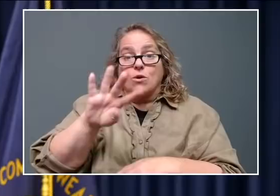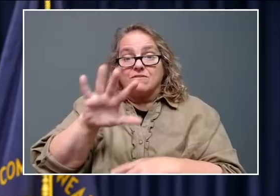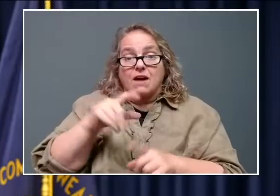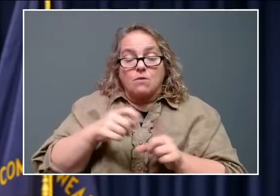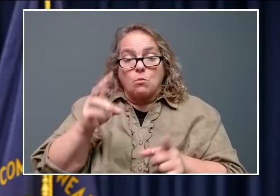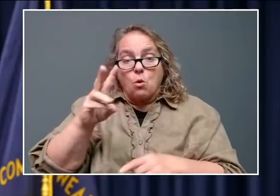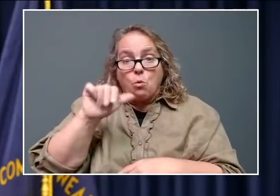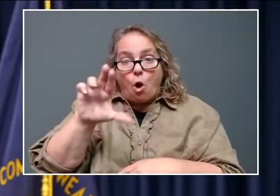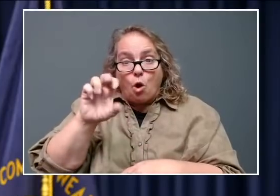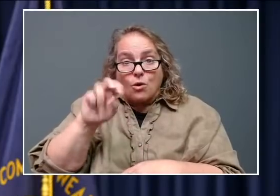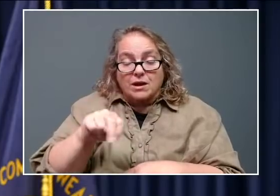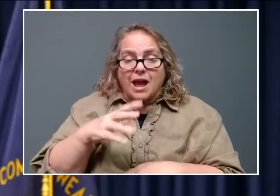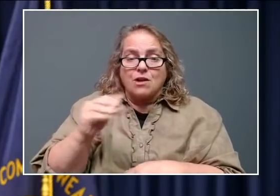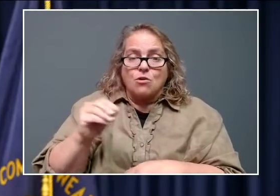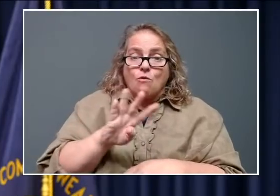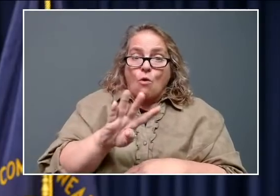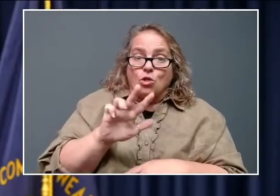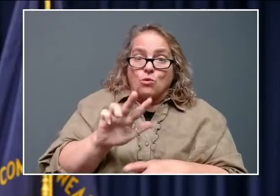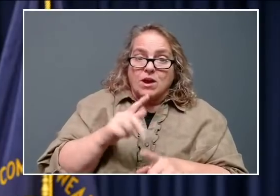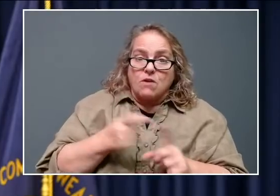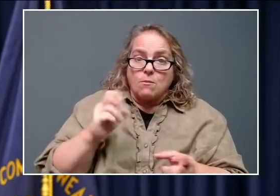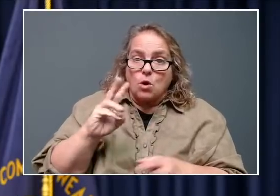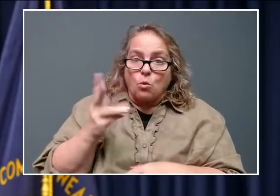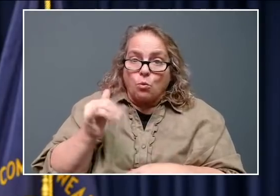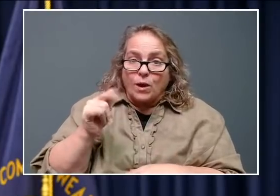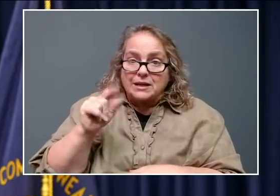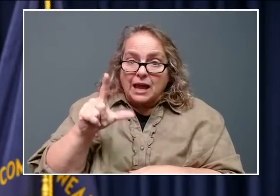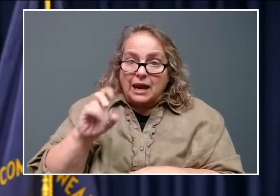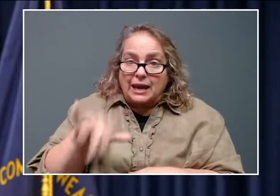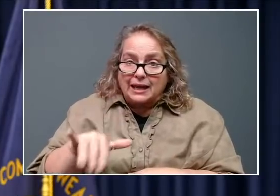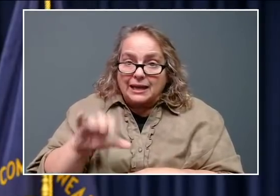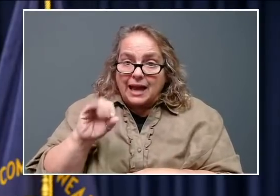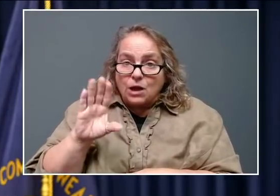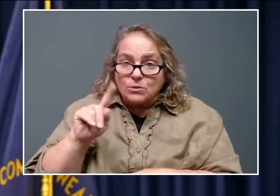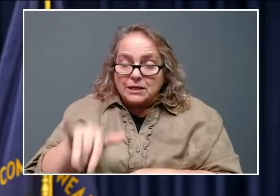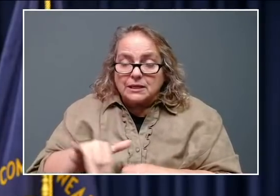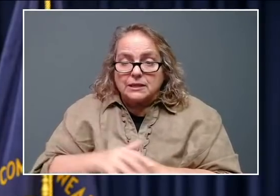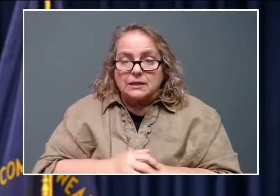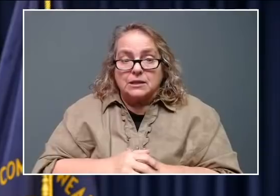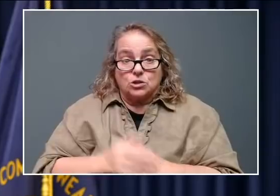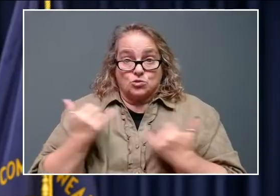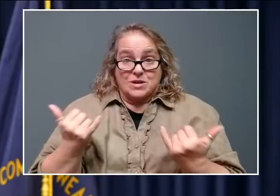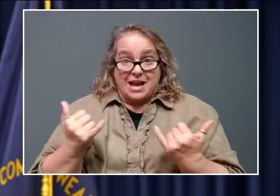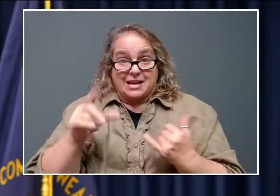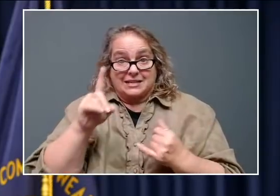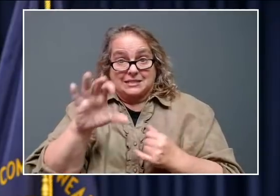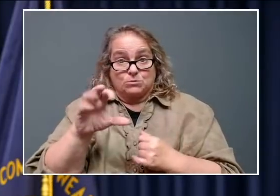43-year-old from Whitley County. And then today, December 6th,